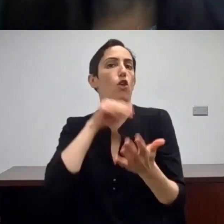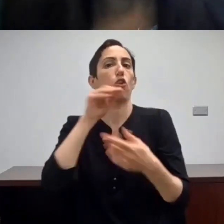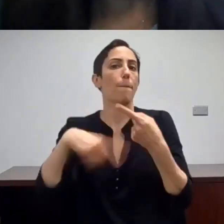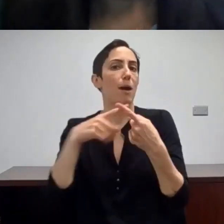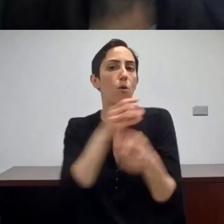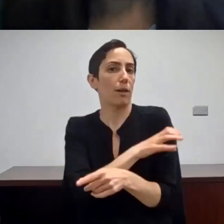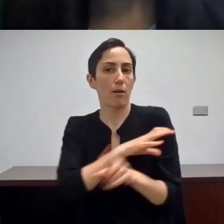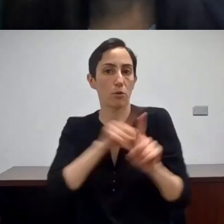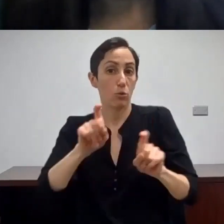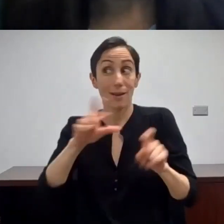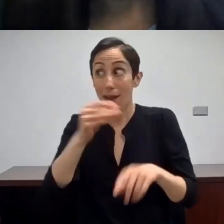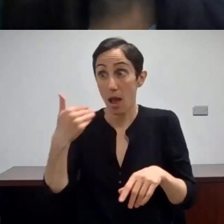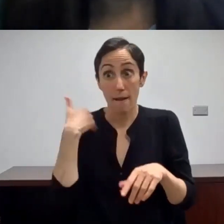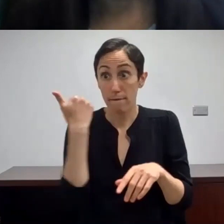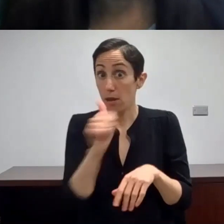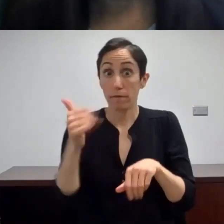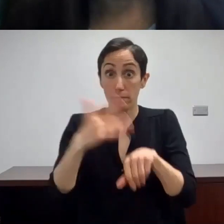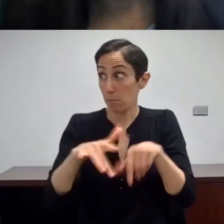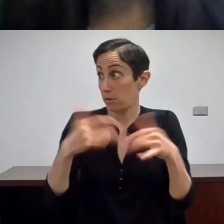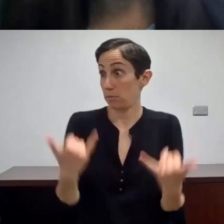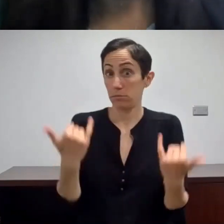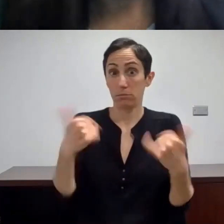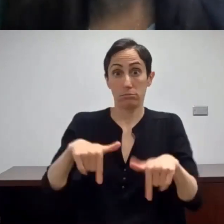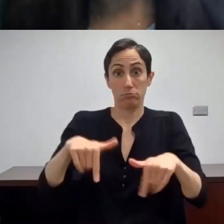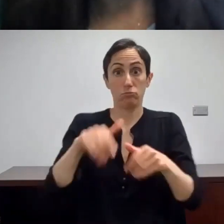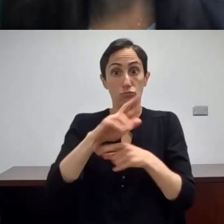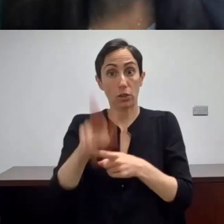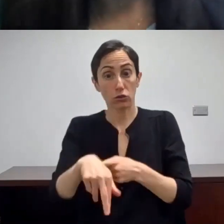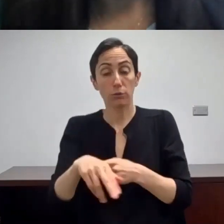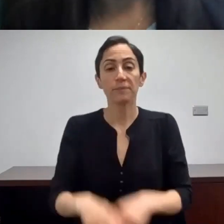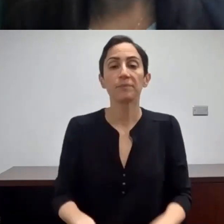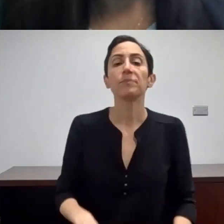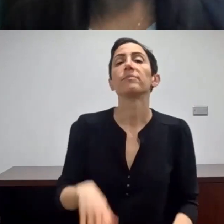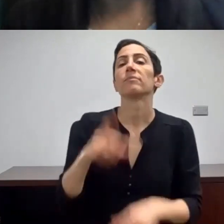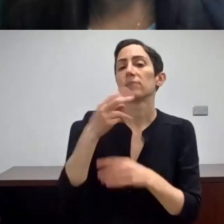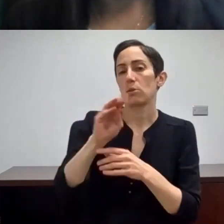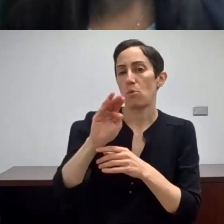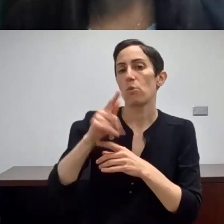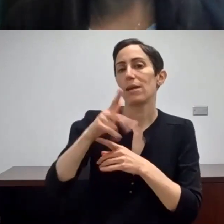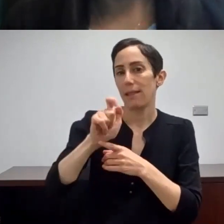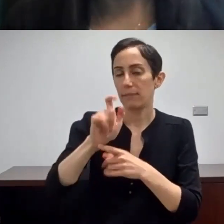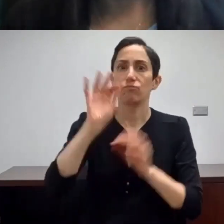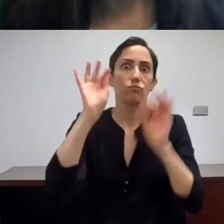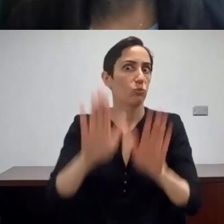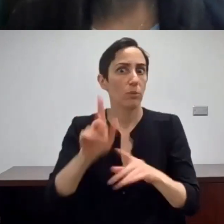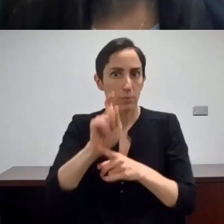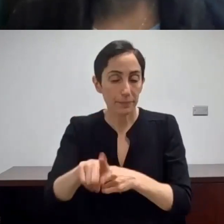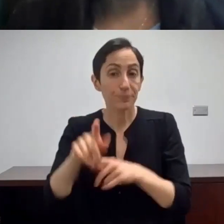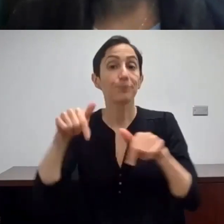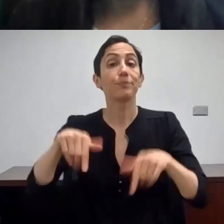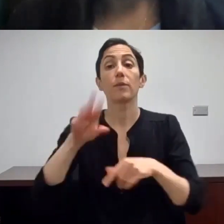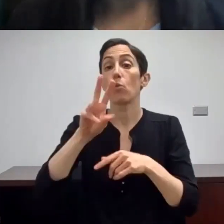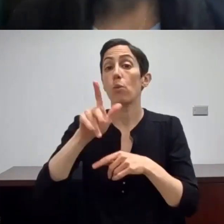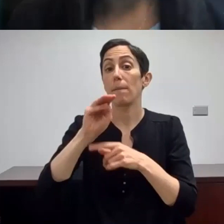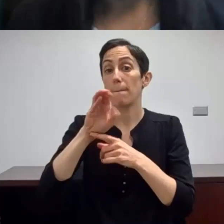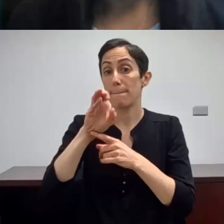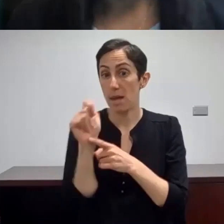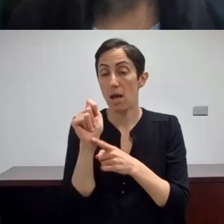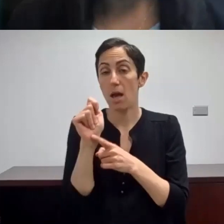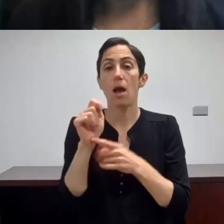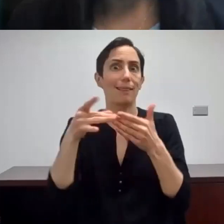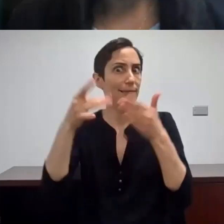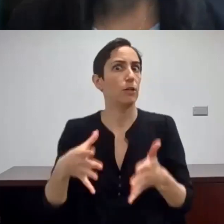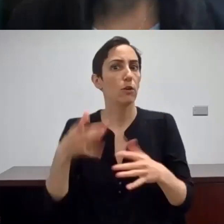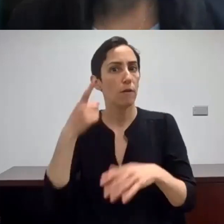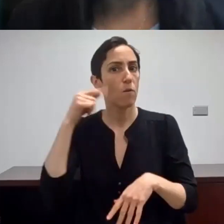great question. So Wilmot is a leader in clinical trials in the catchment area. It's a huge strength,